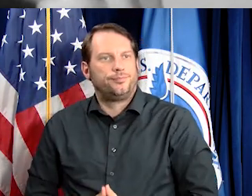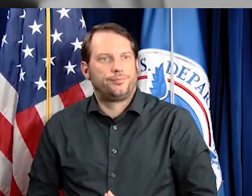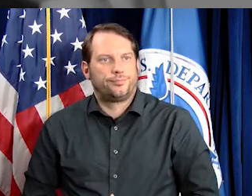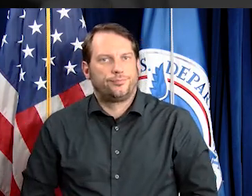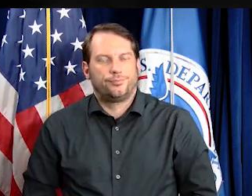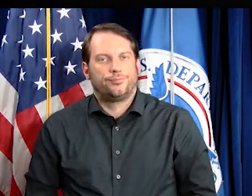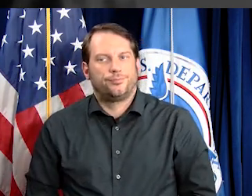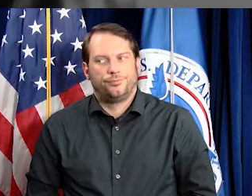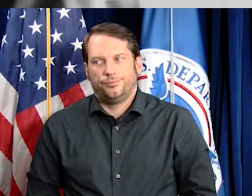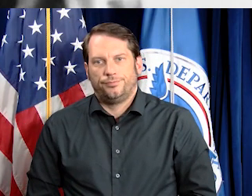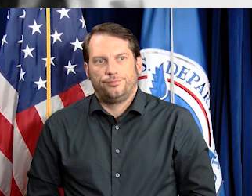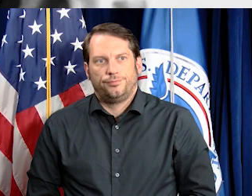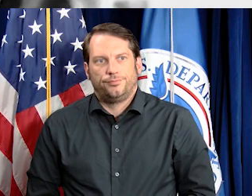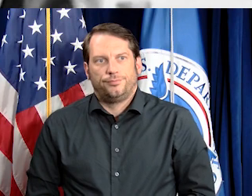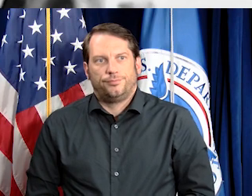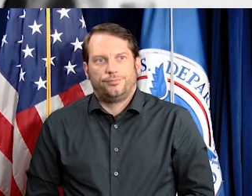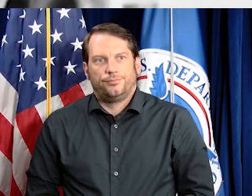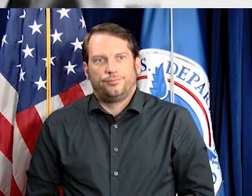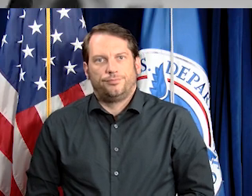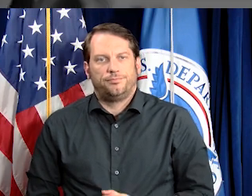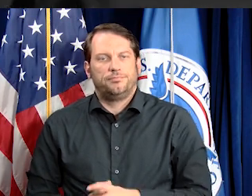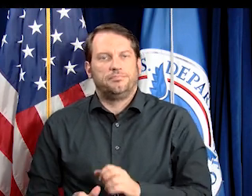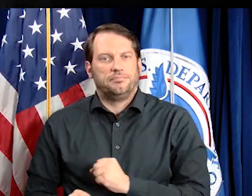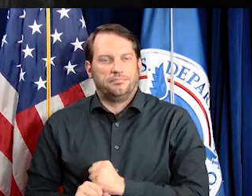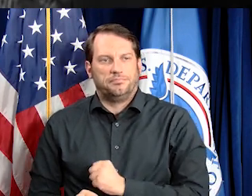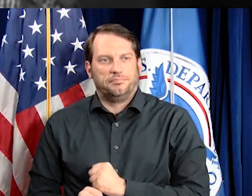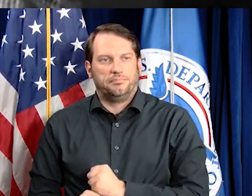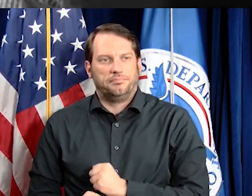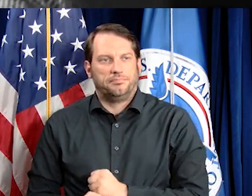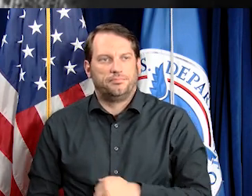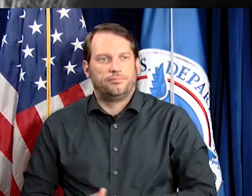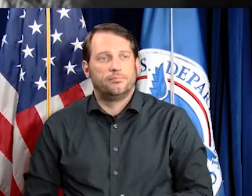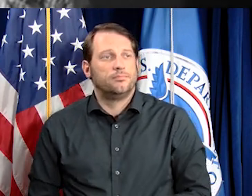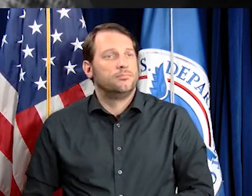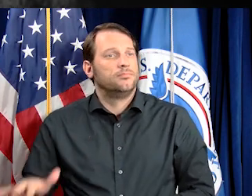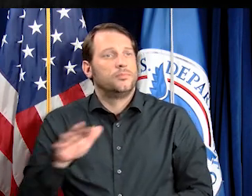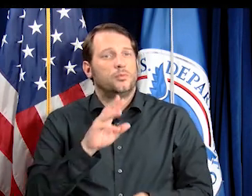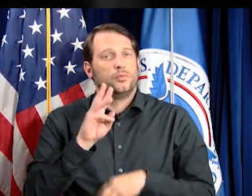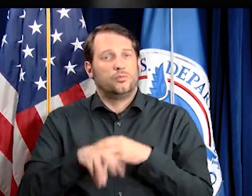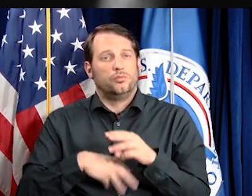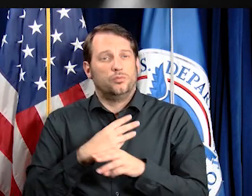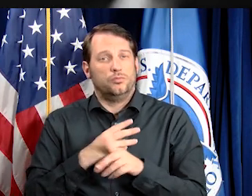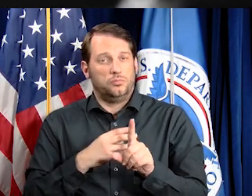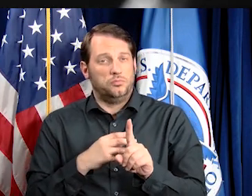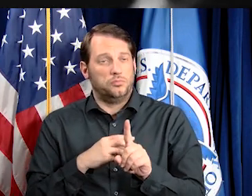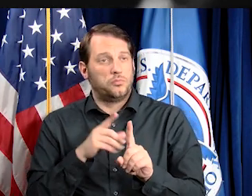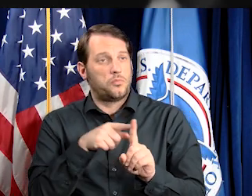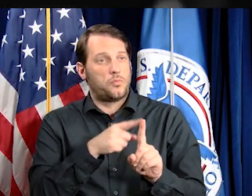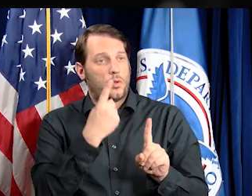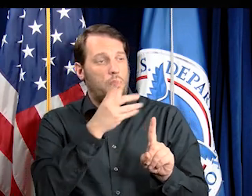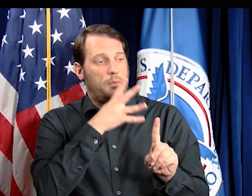Through the centuries and across the continents, one woman can make a difference.